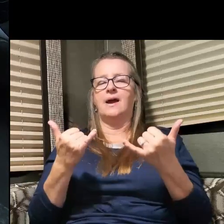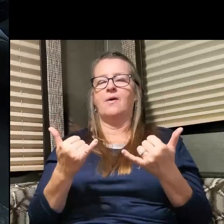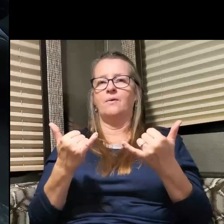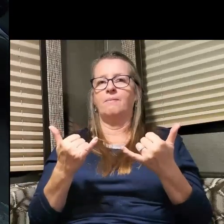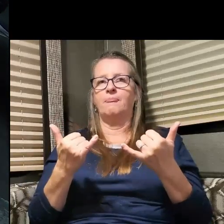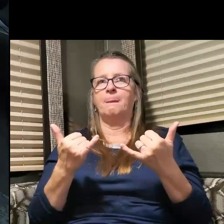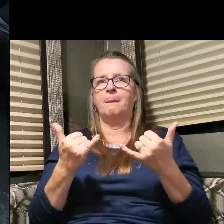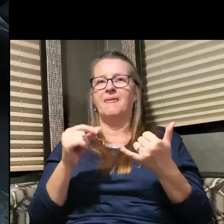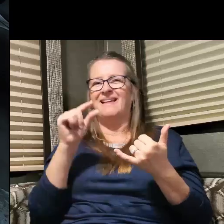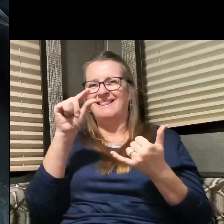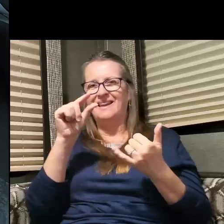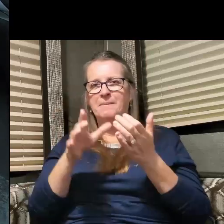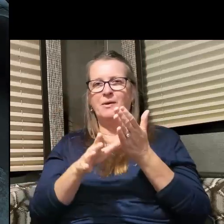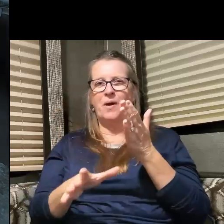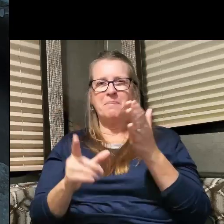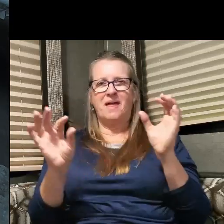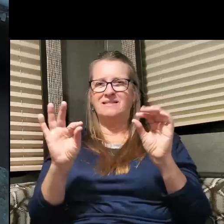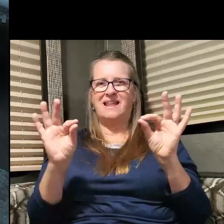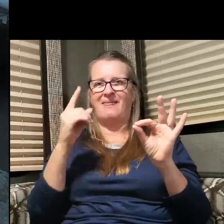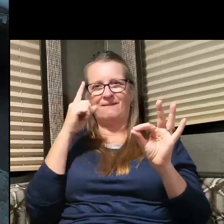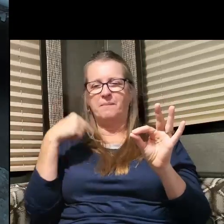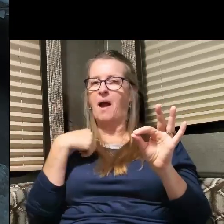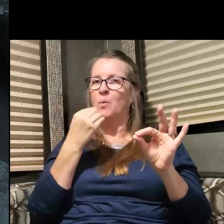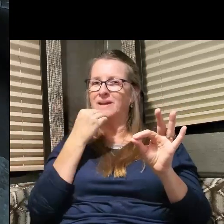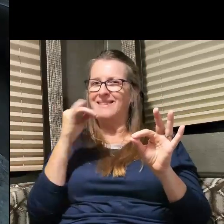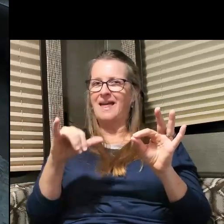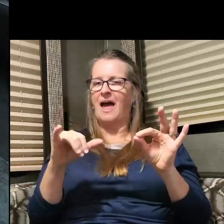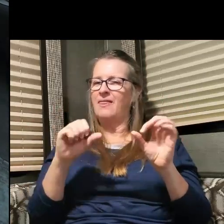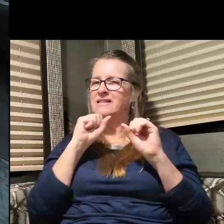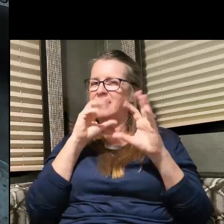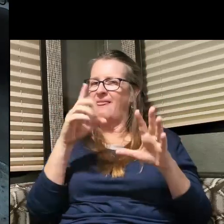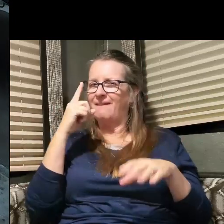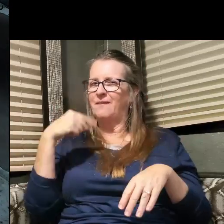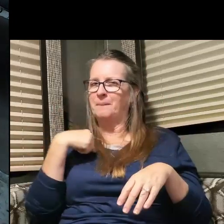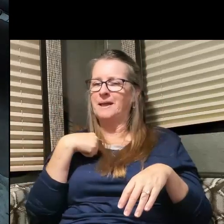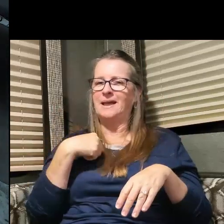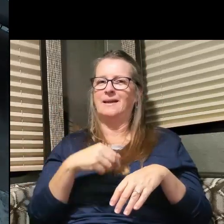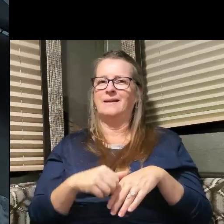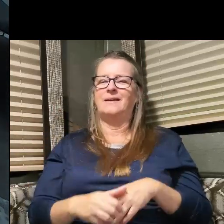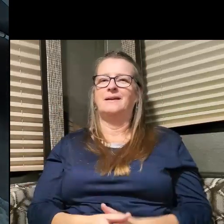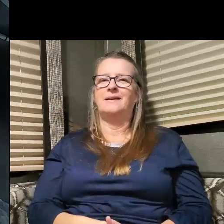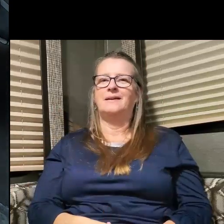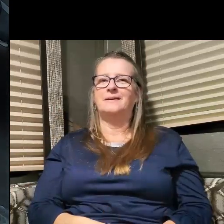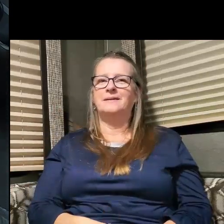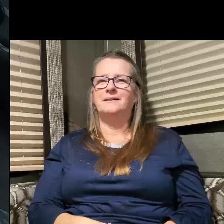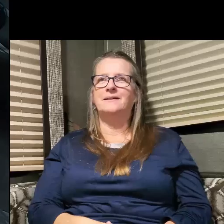on. Now a little crap, this is nothing for me. I'll eat this, this is nothing for